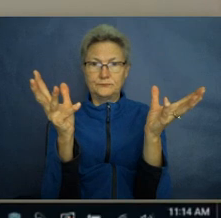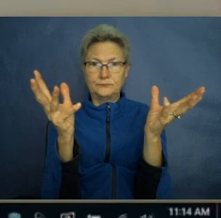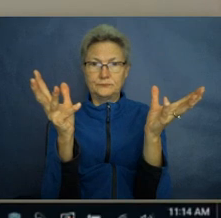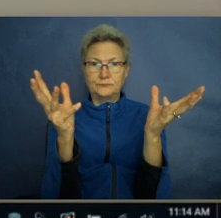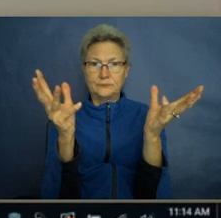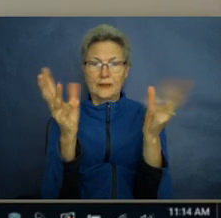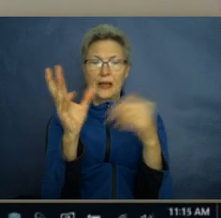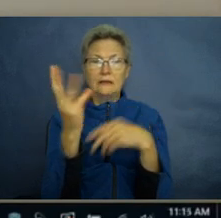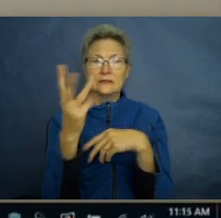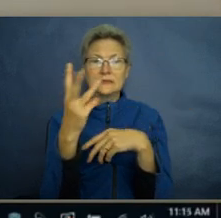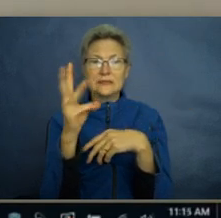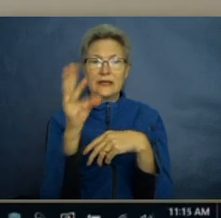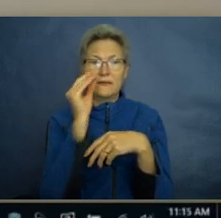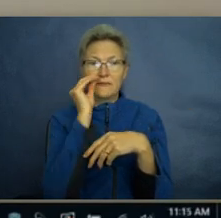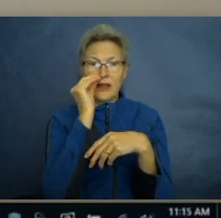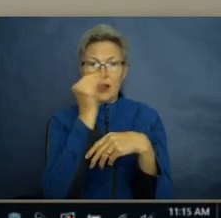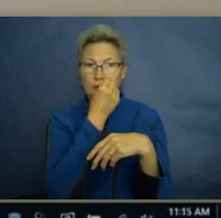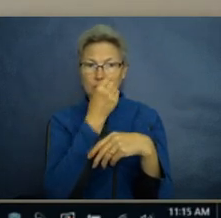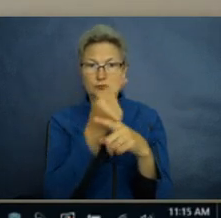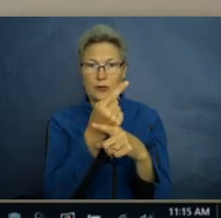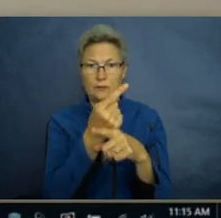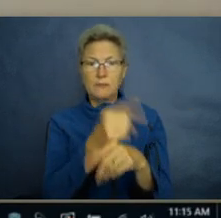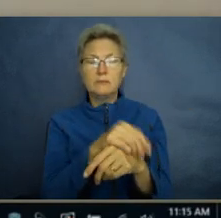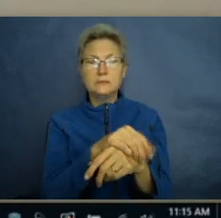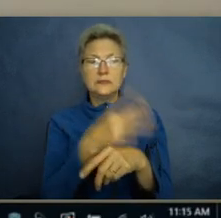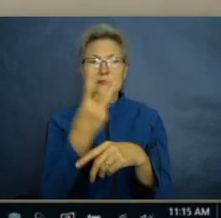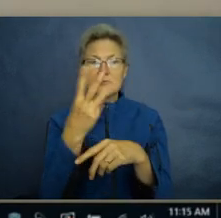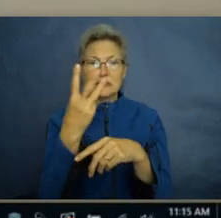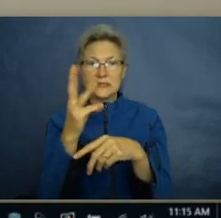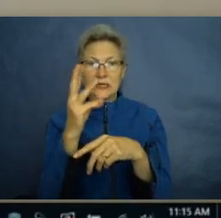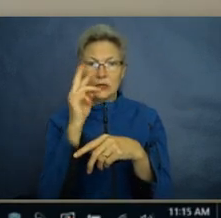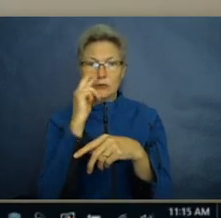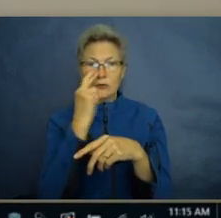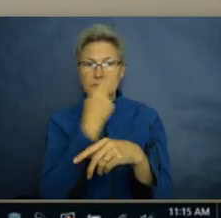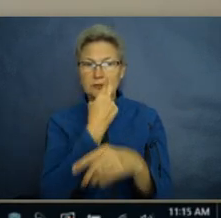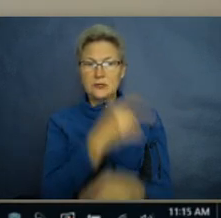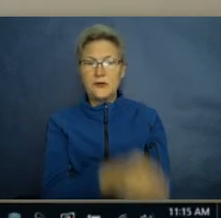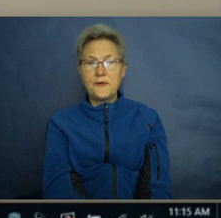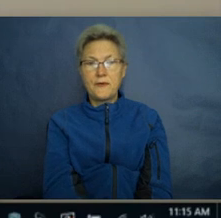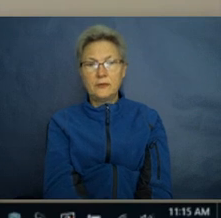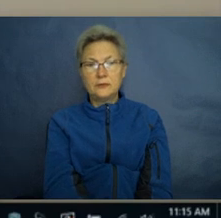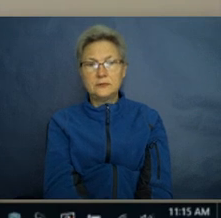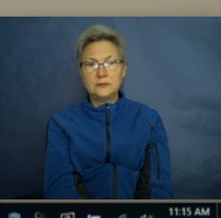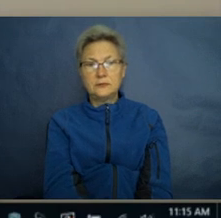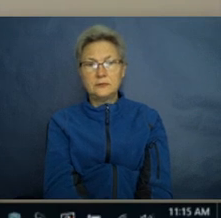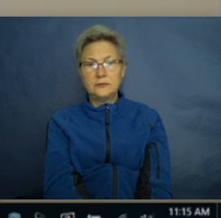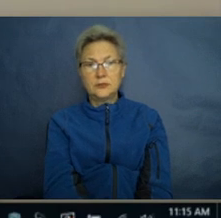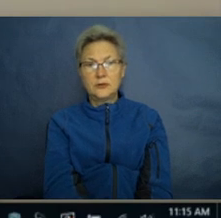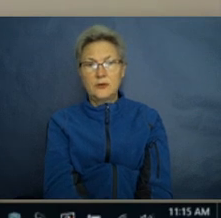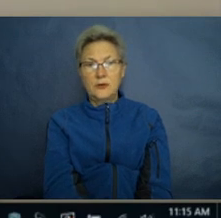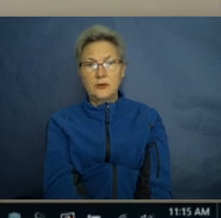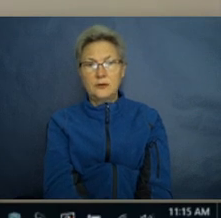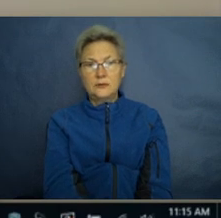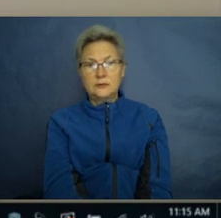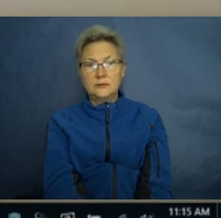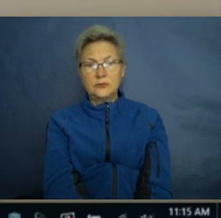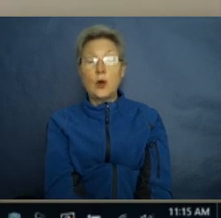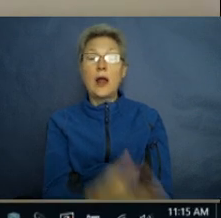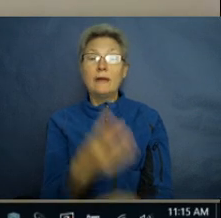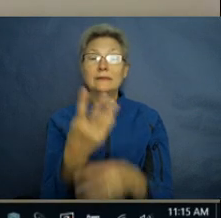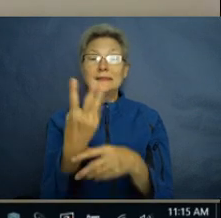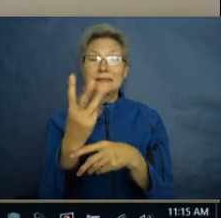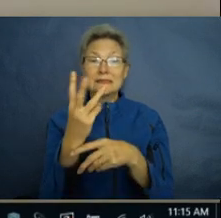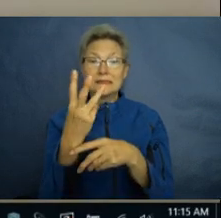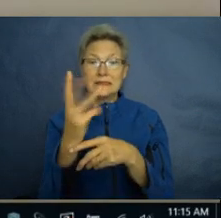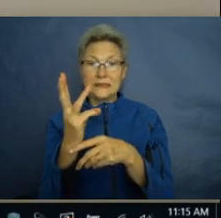of 16 flowers, right? 16 roses. So I could have one bouquet of 16, or I could have 16